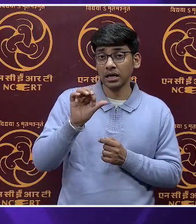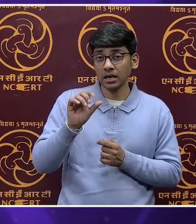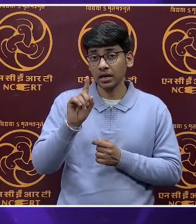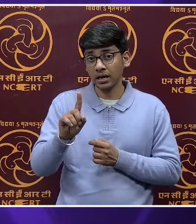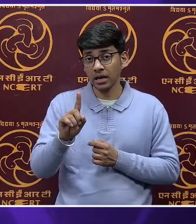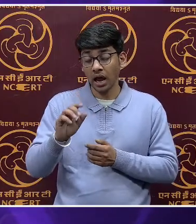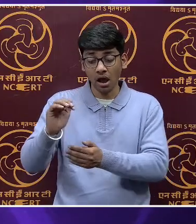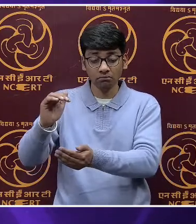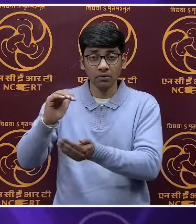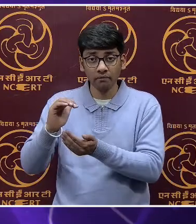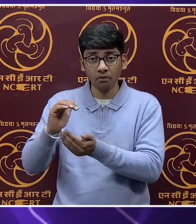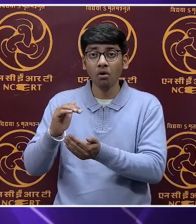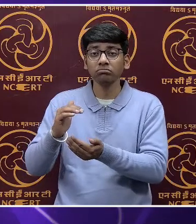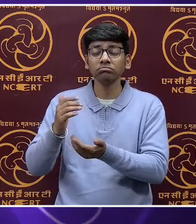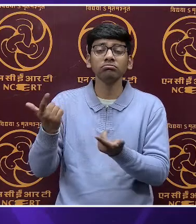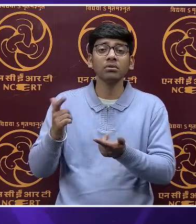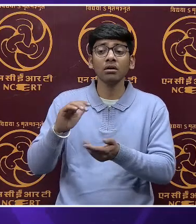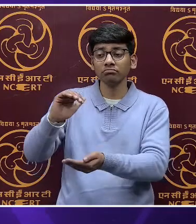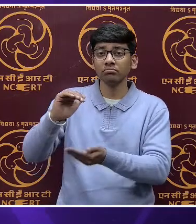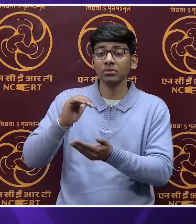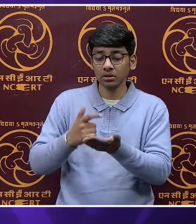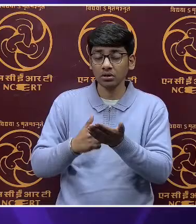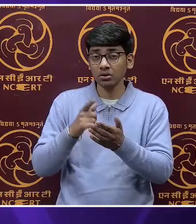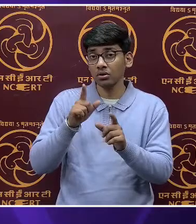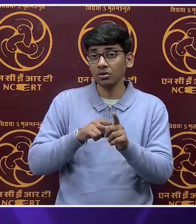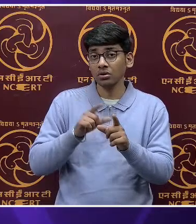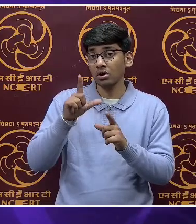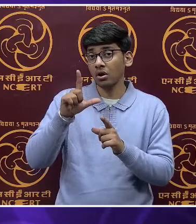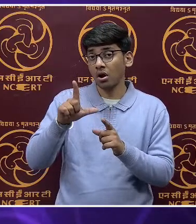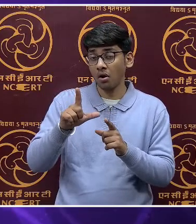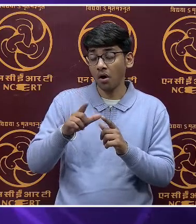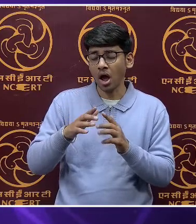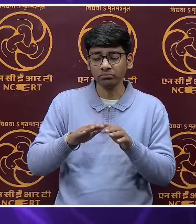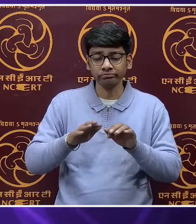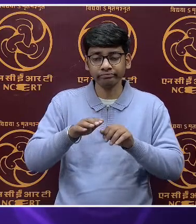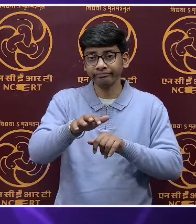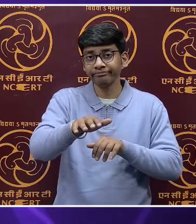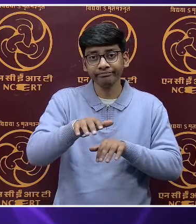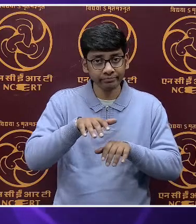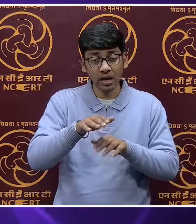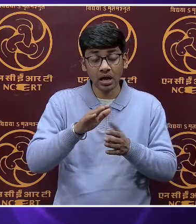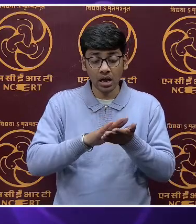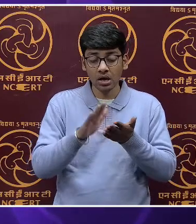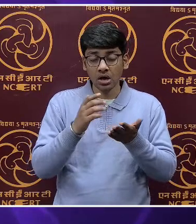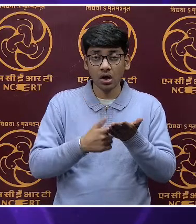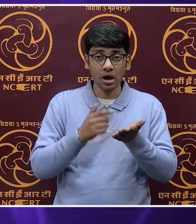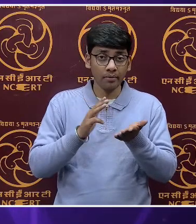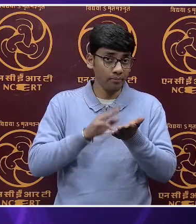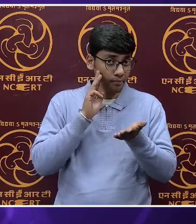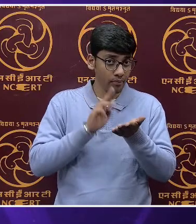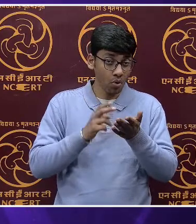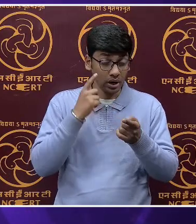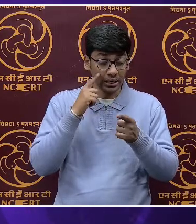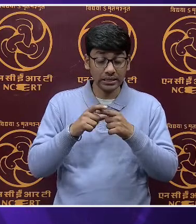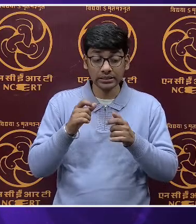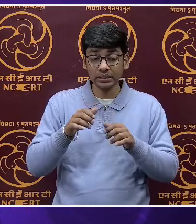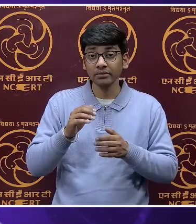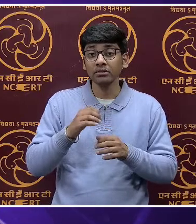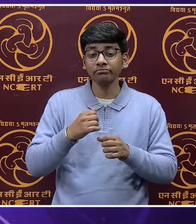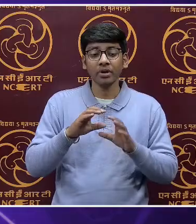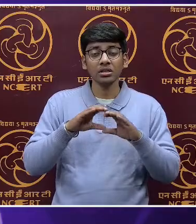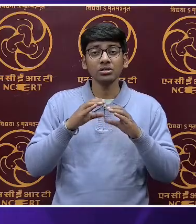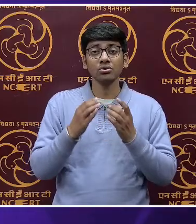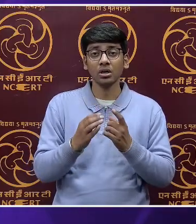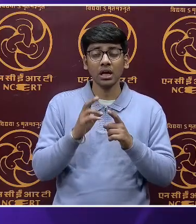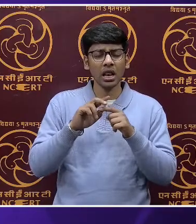the prestigious award from Royal Philharmonic Society's prestigious soloist of the year. And in the last slide, as you can